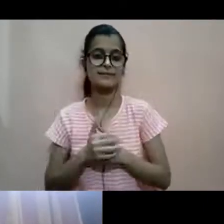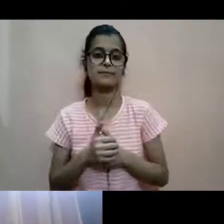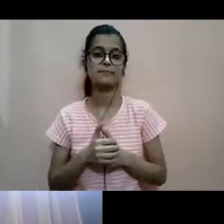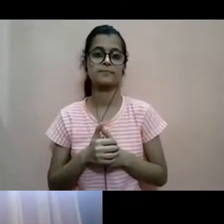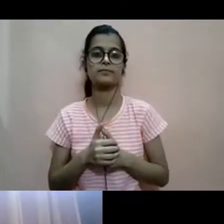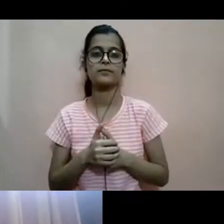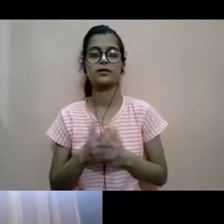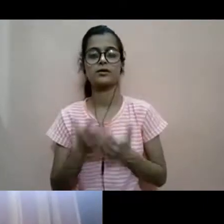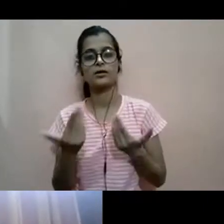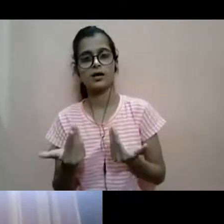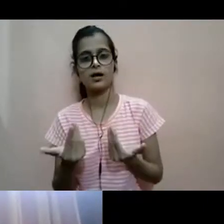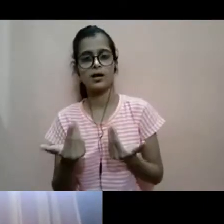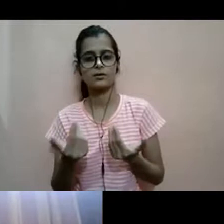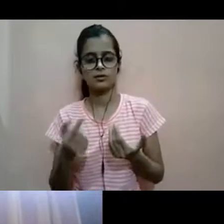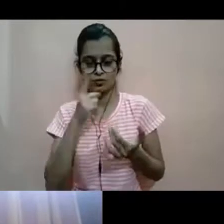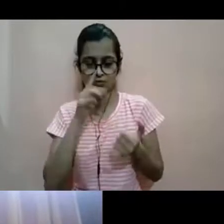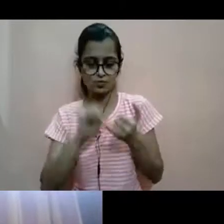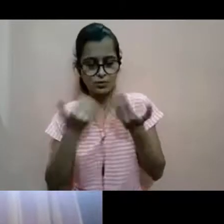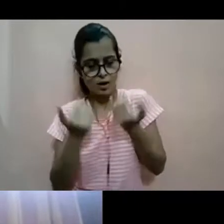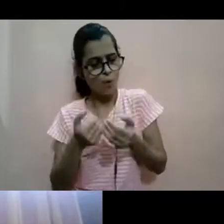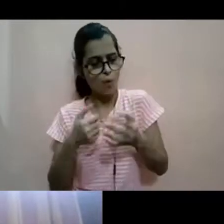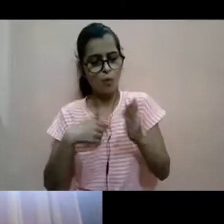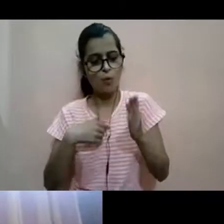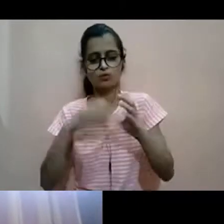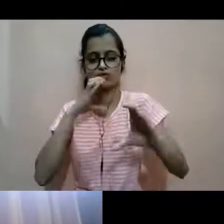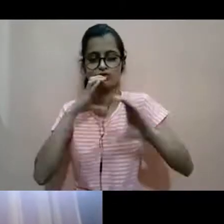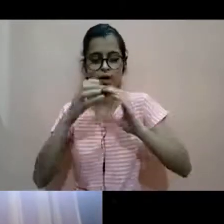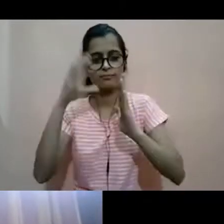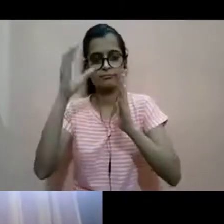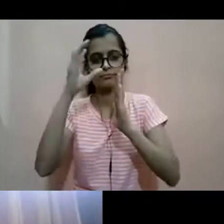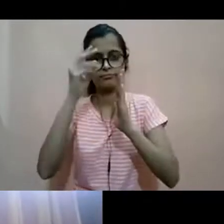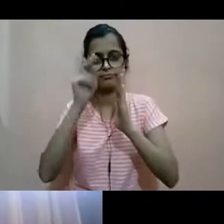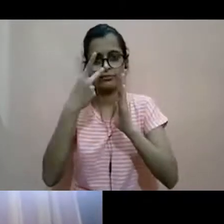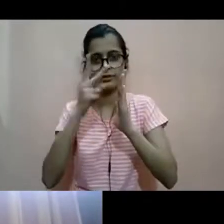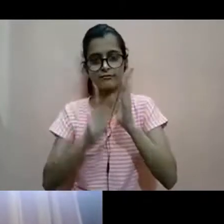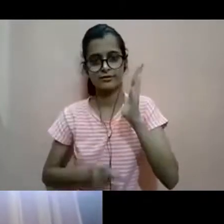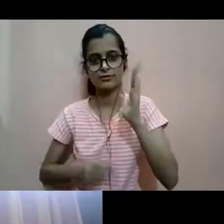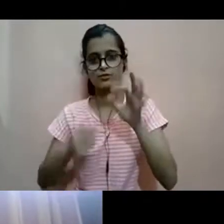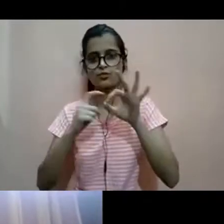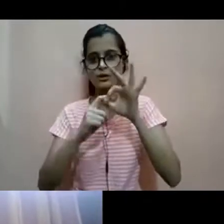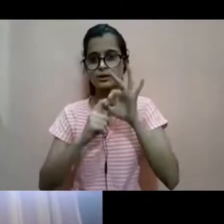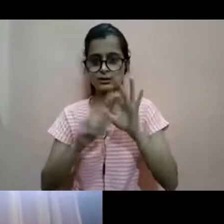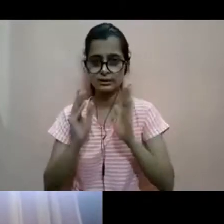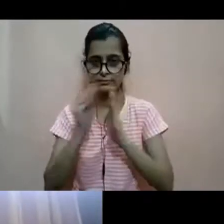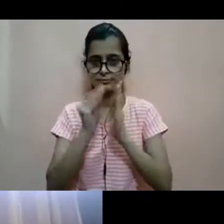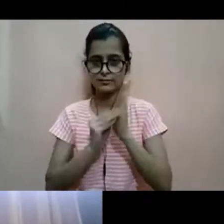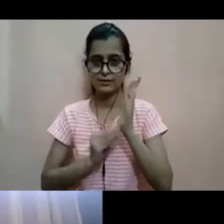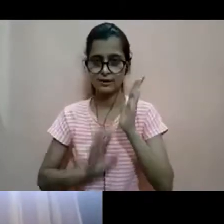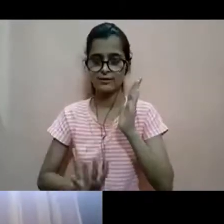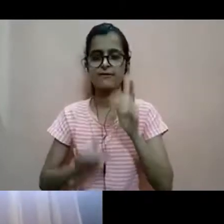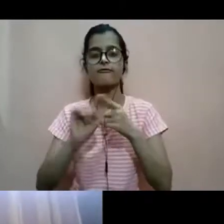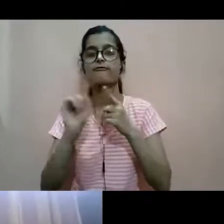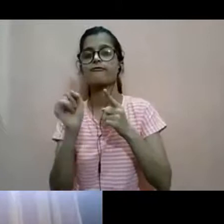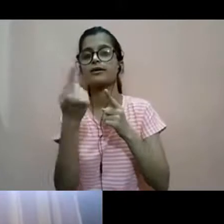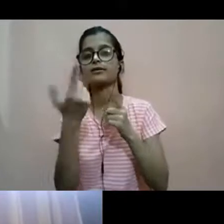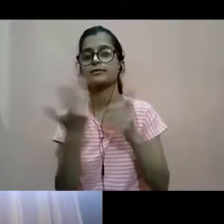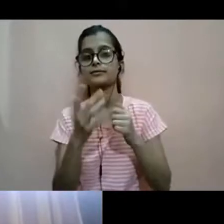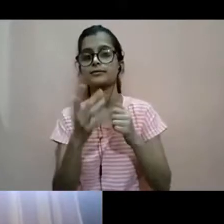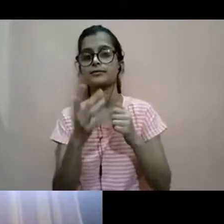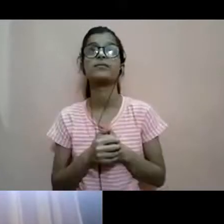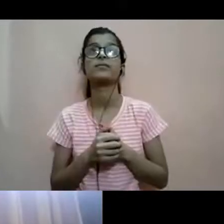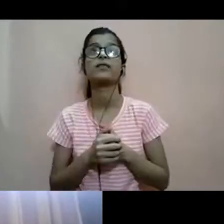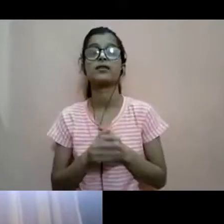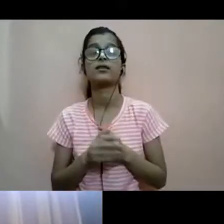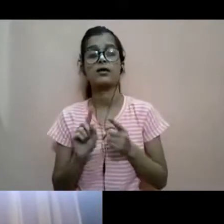of questions in the chat box, and I think one of the first comments that I noticed was about